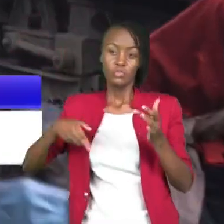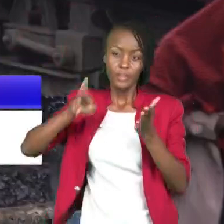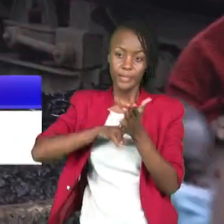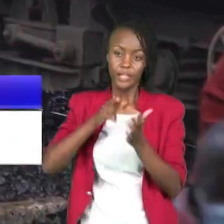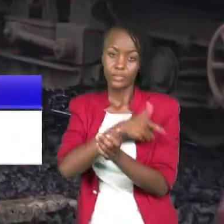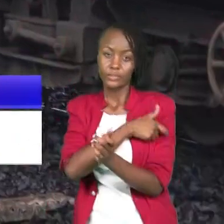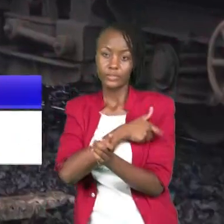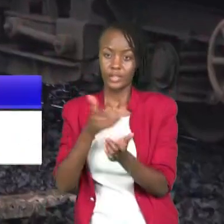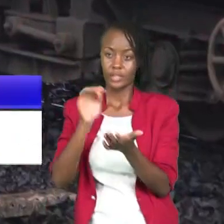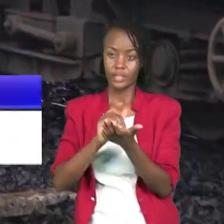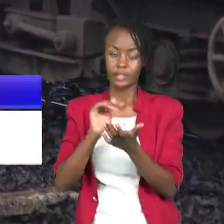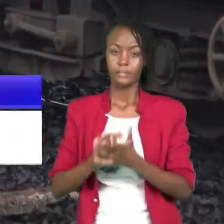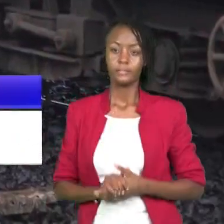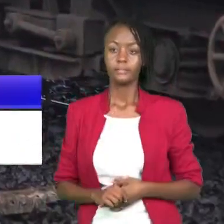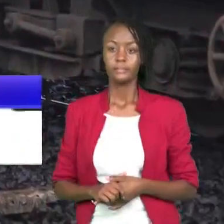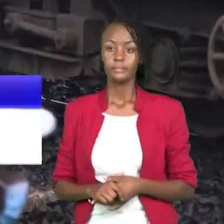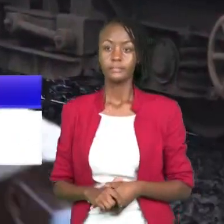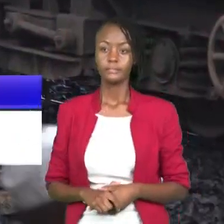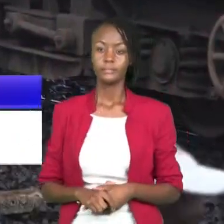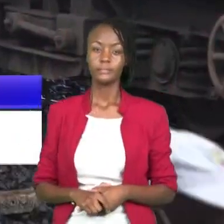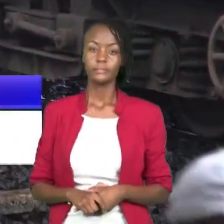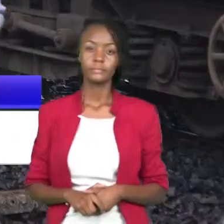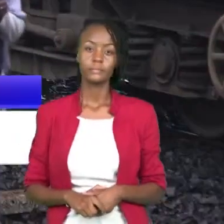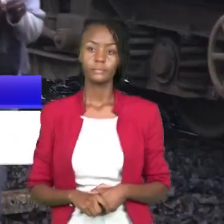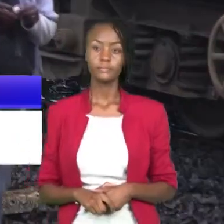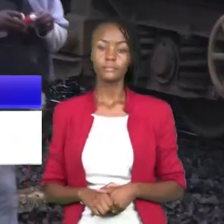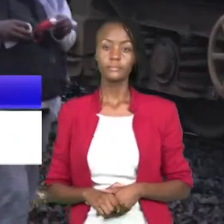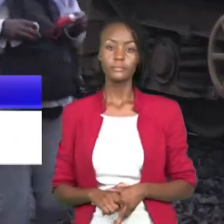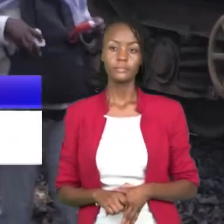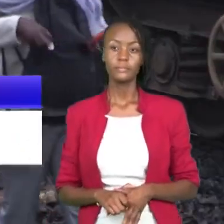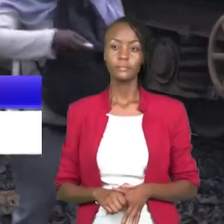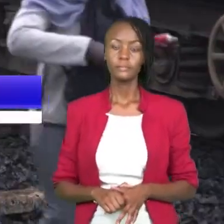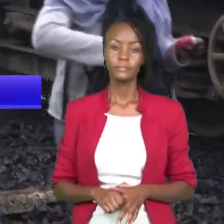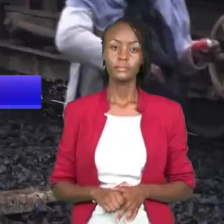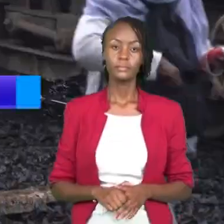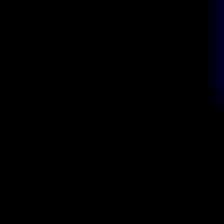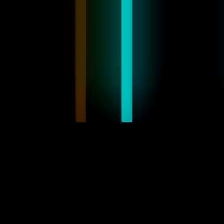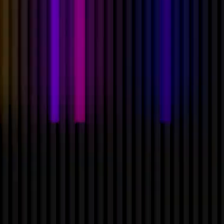Reporting for Switch TV, my name is Harriet Chimere.